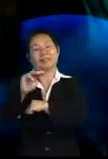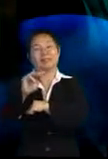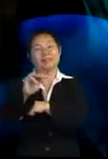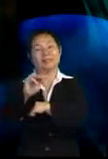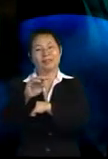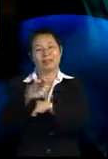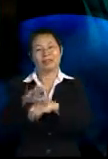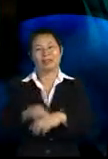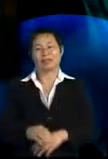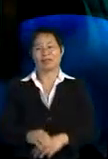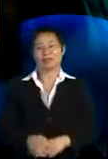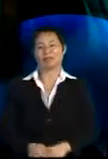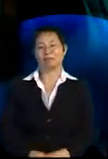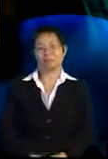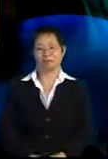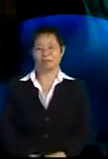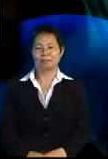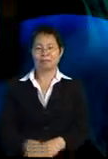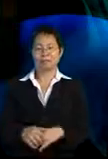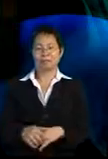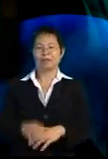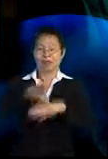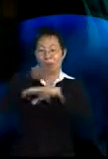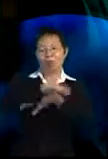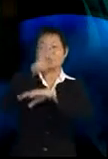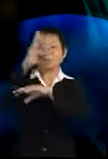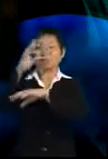a force of 6 newtons acts on it.